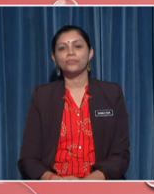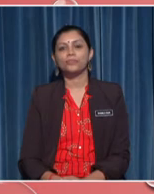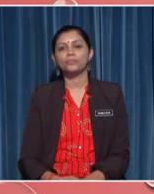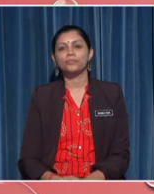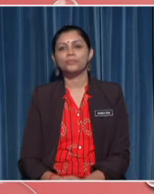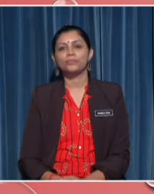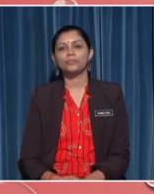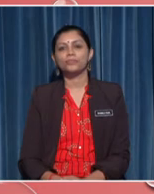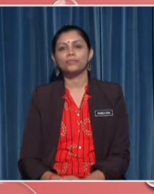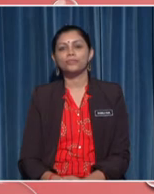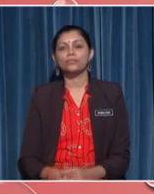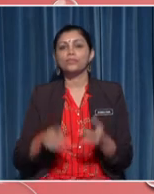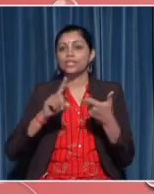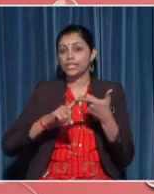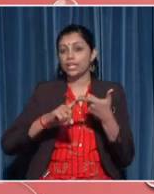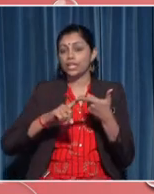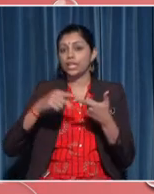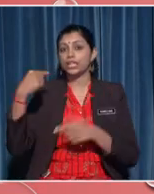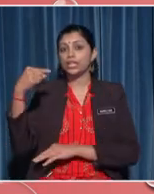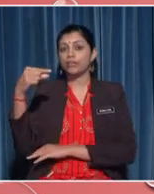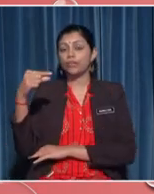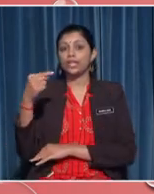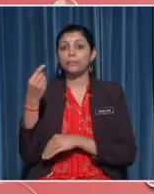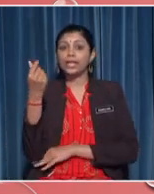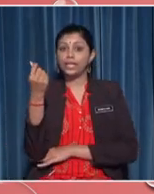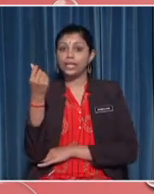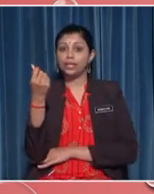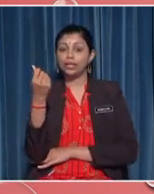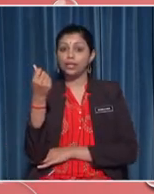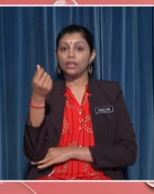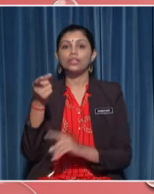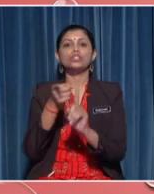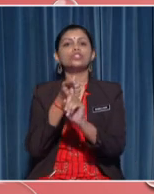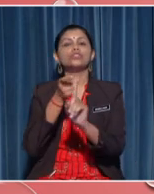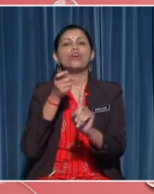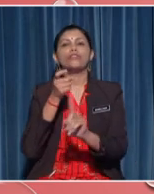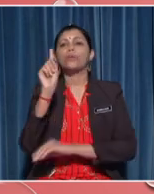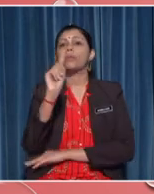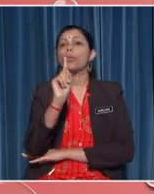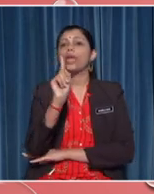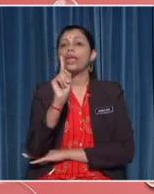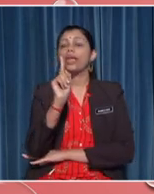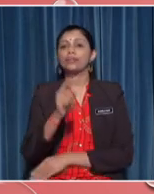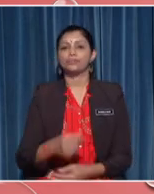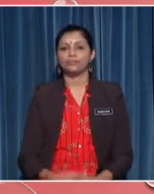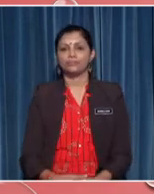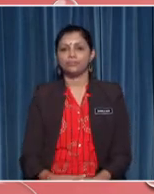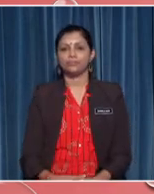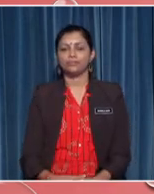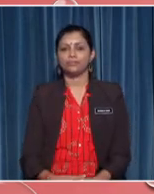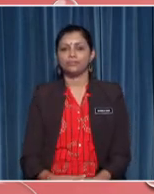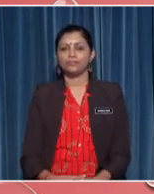Now, the green money. Can you tell me which country it belongs to?